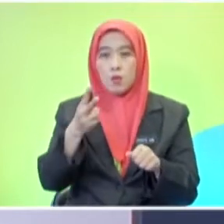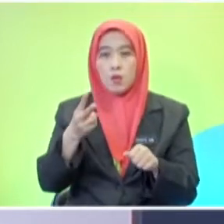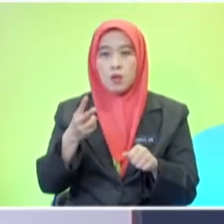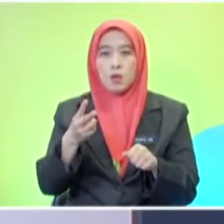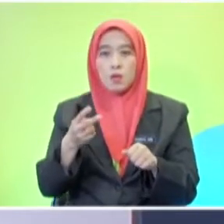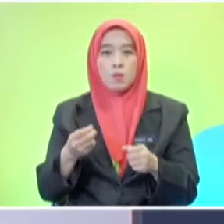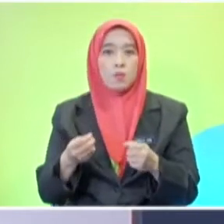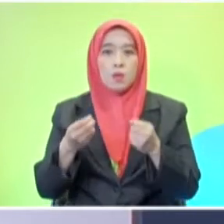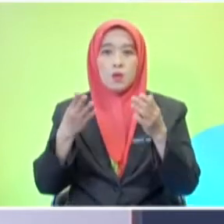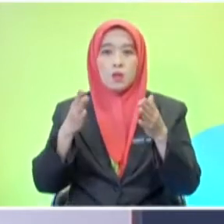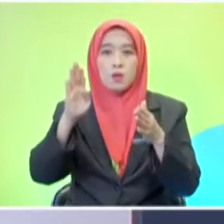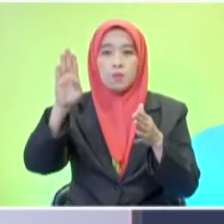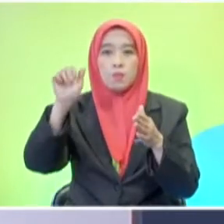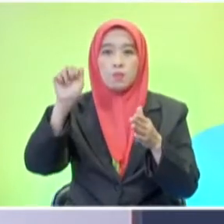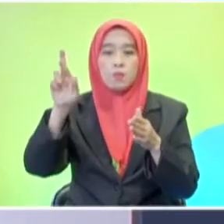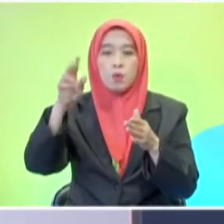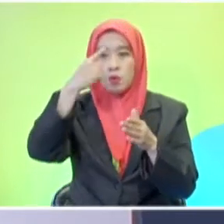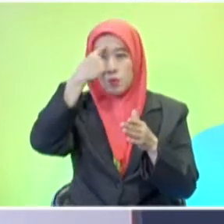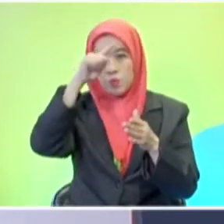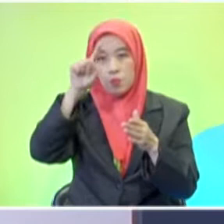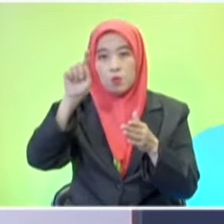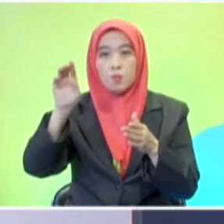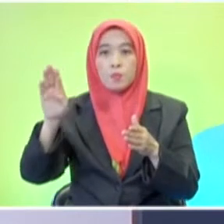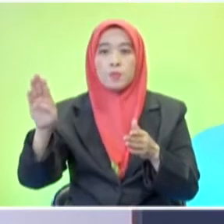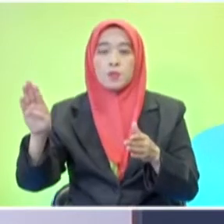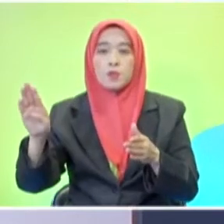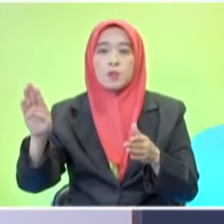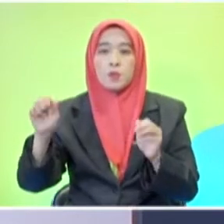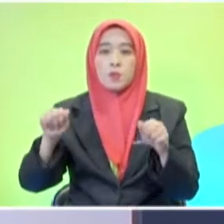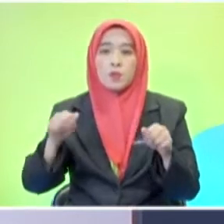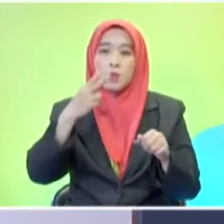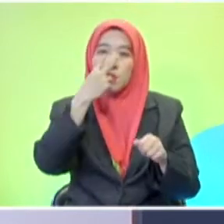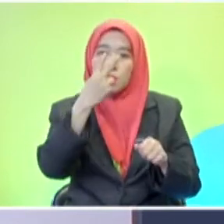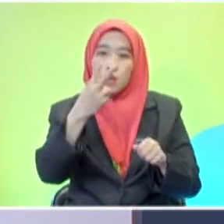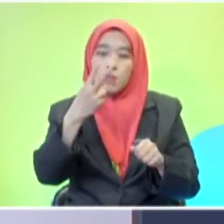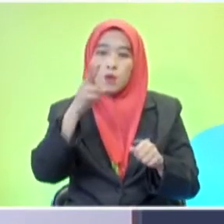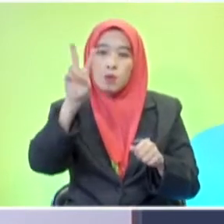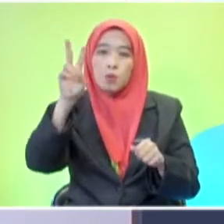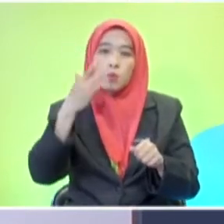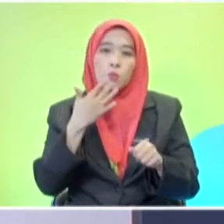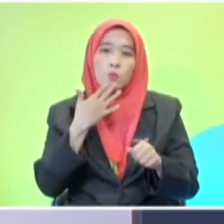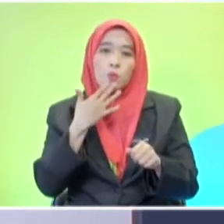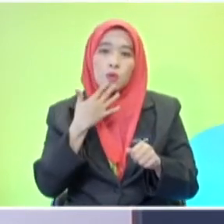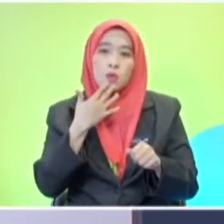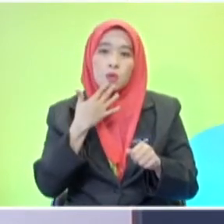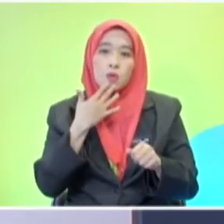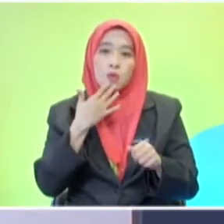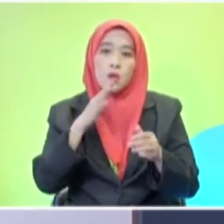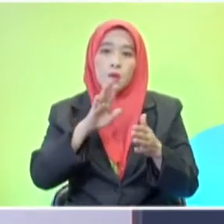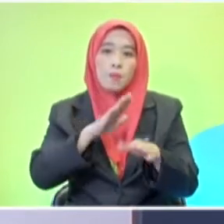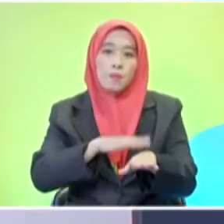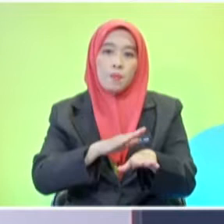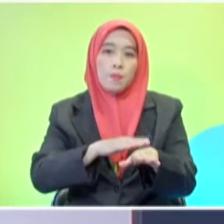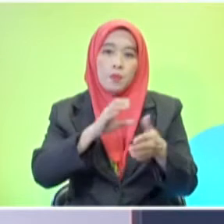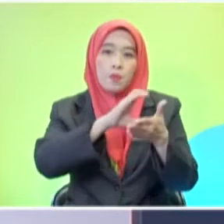any bar for B. Yes, Plant as you B. can, yes, as you can see, there's 2 colors on the bar chart right now. You have Right. the